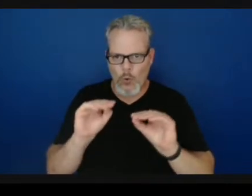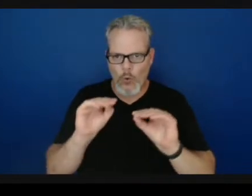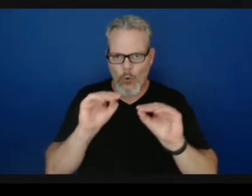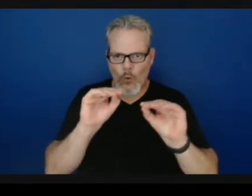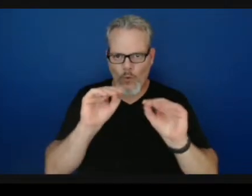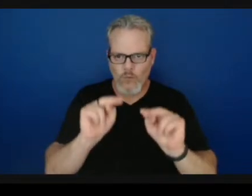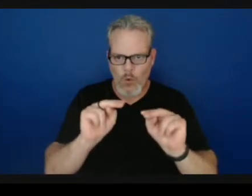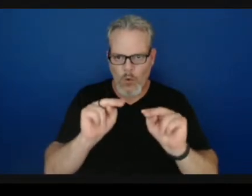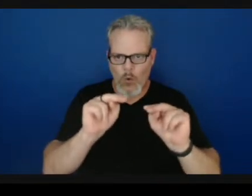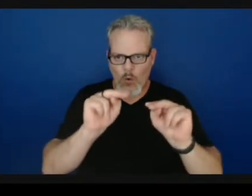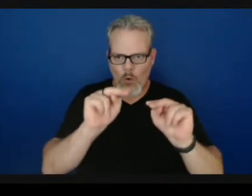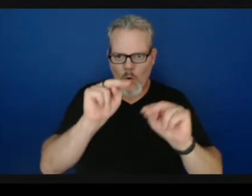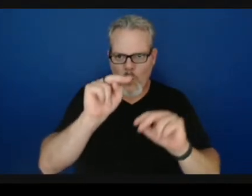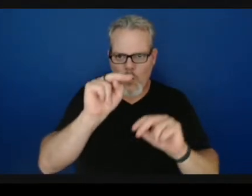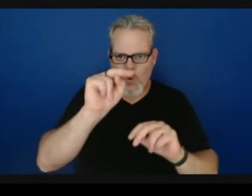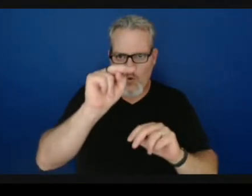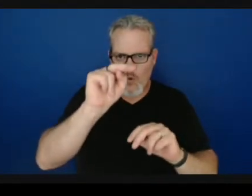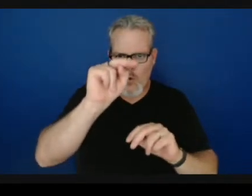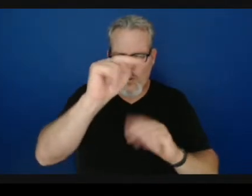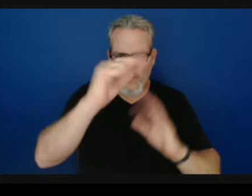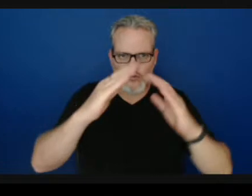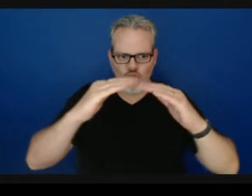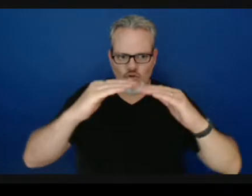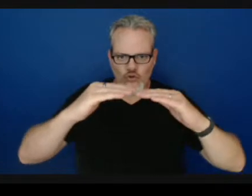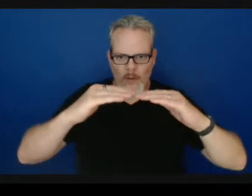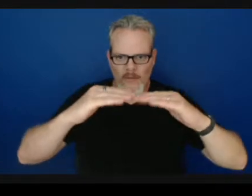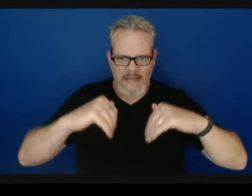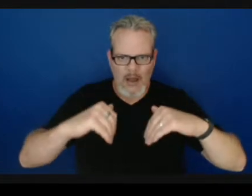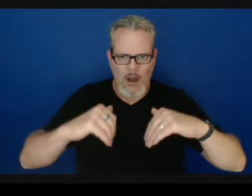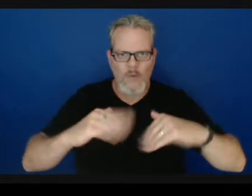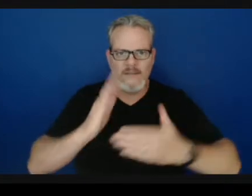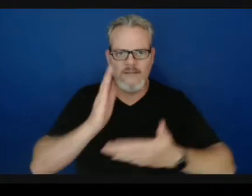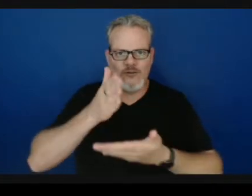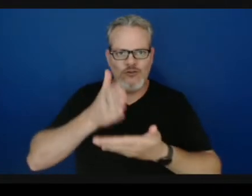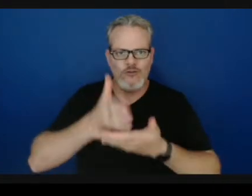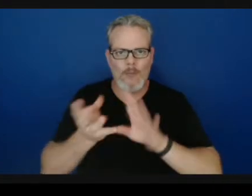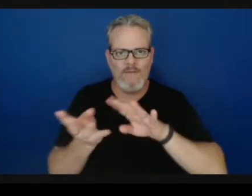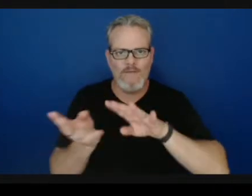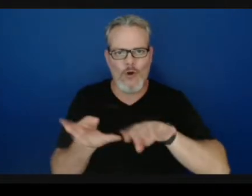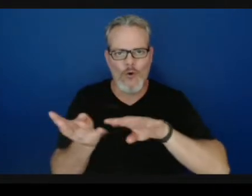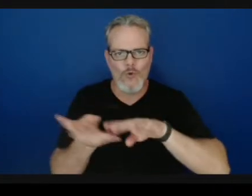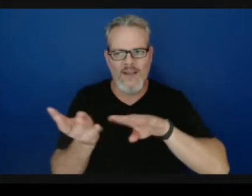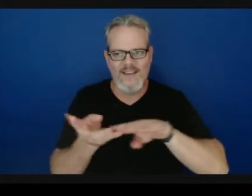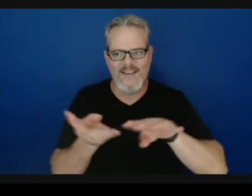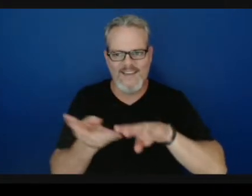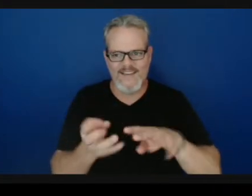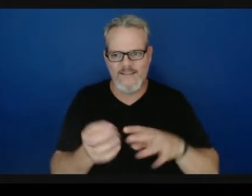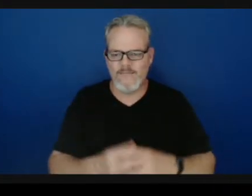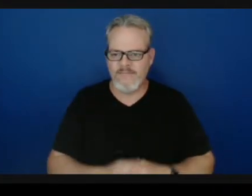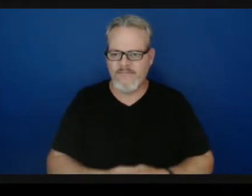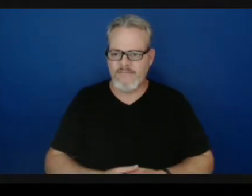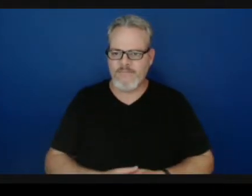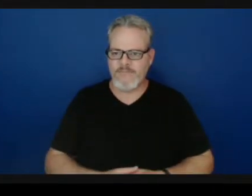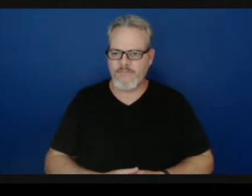dropping down and no more flow into the rift zone beyond that Upper East Rift Connector in 2021.